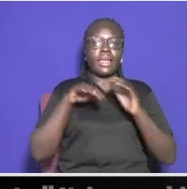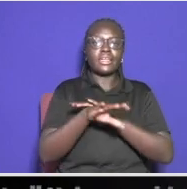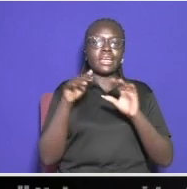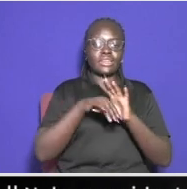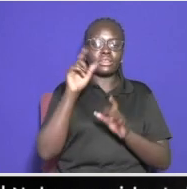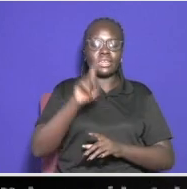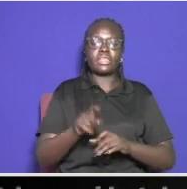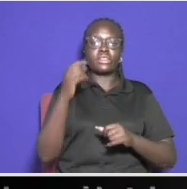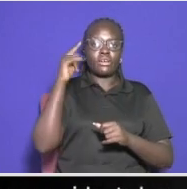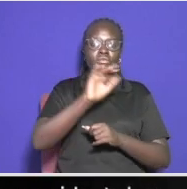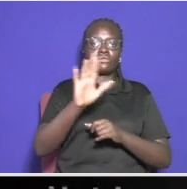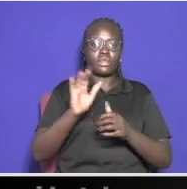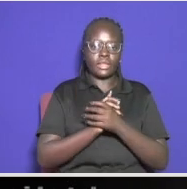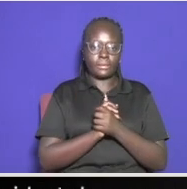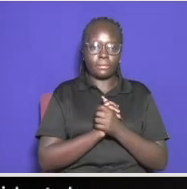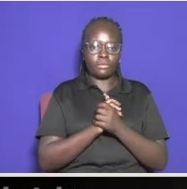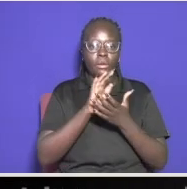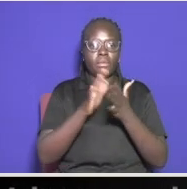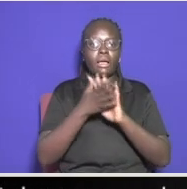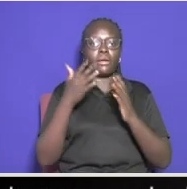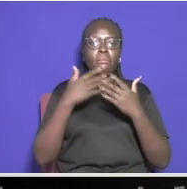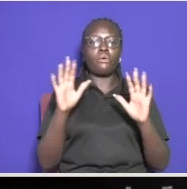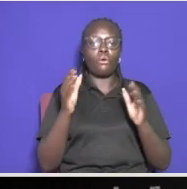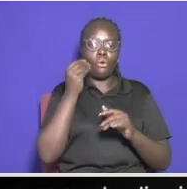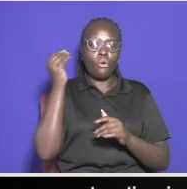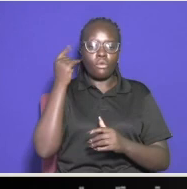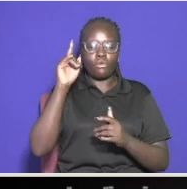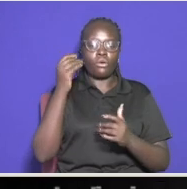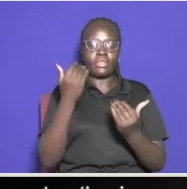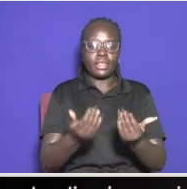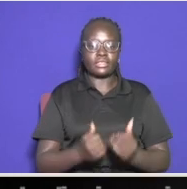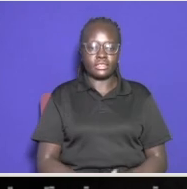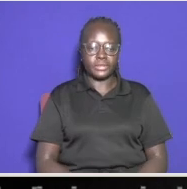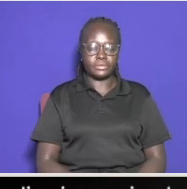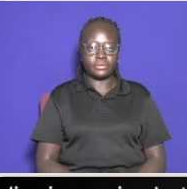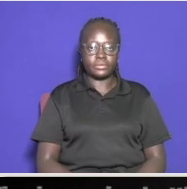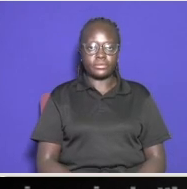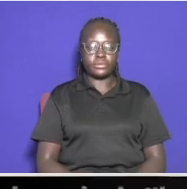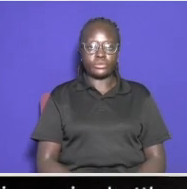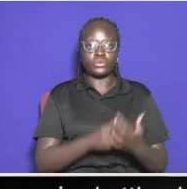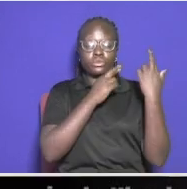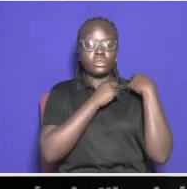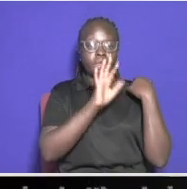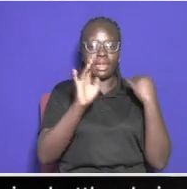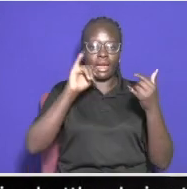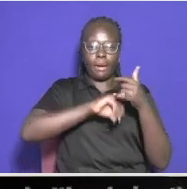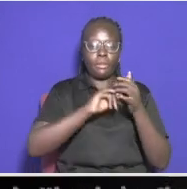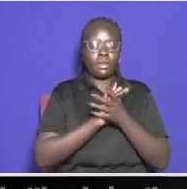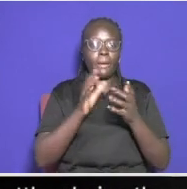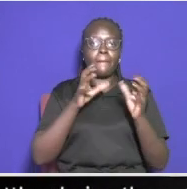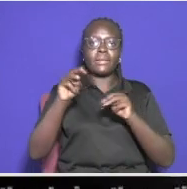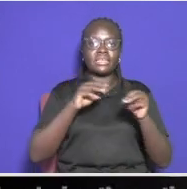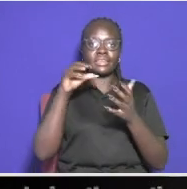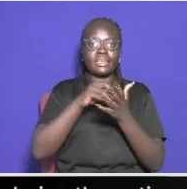their friends and be more at home for the sake of their children. Their roles as a couple managing the cake and